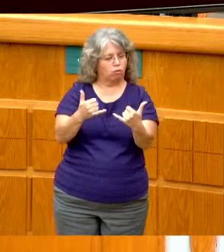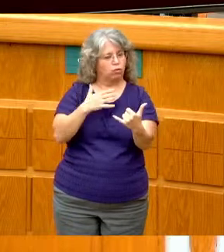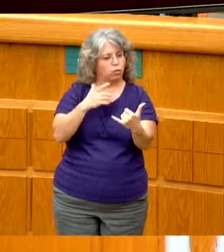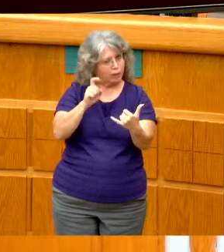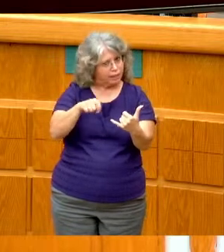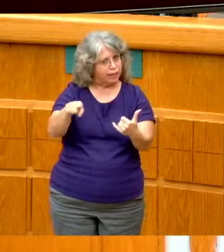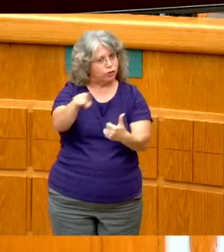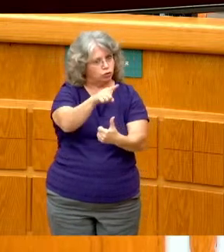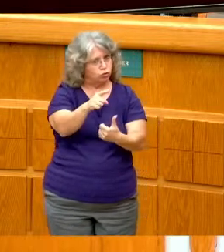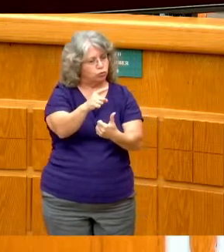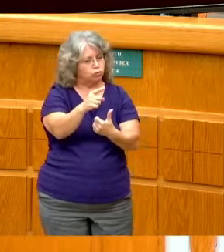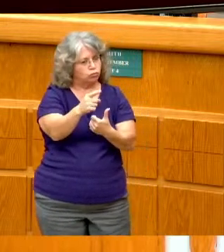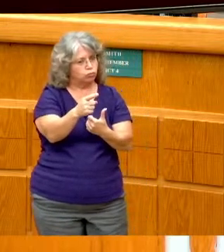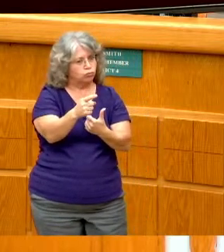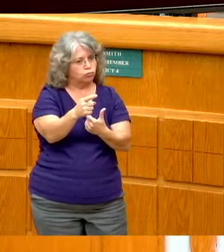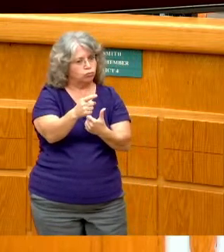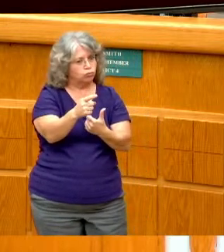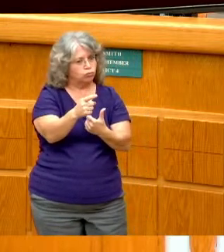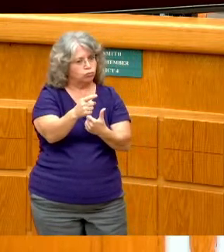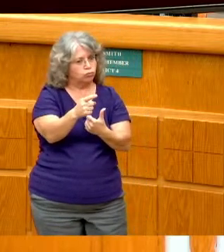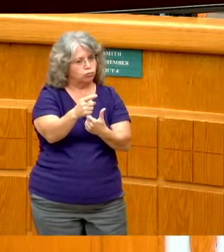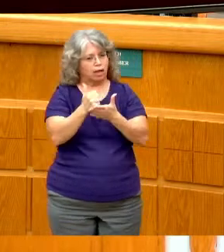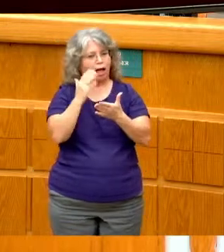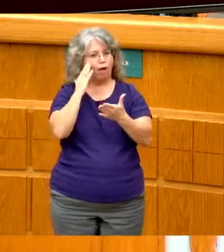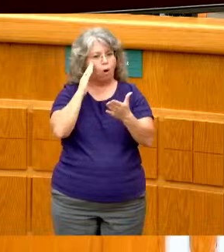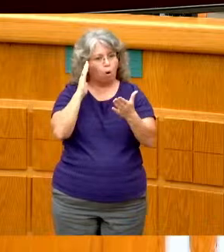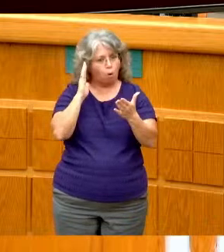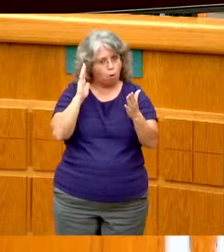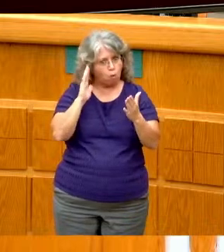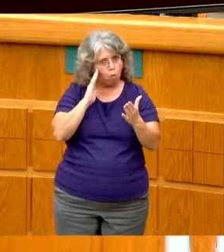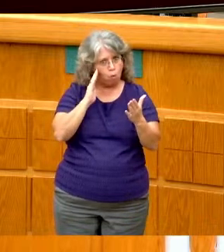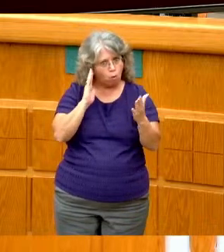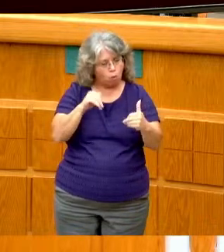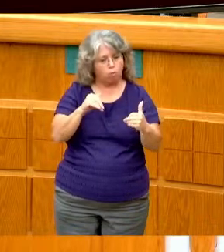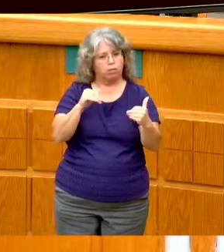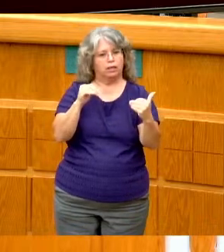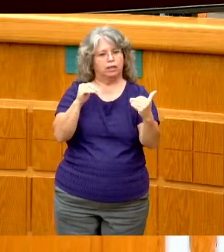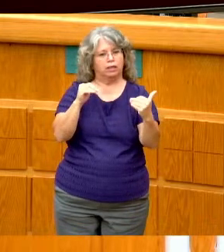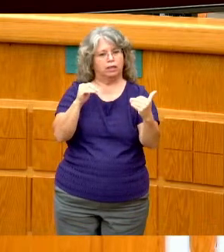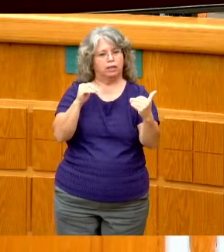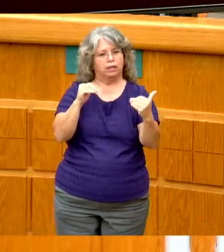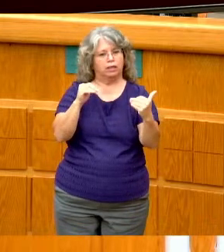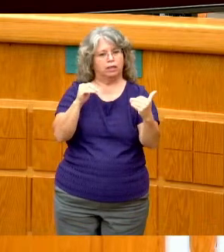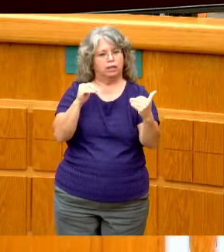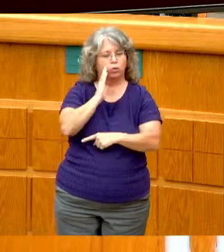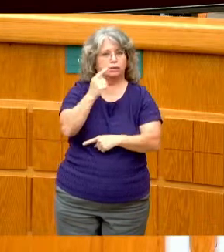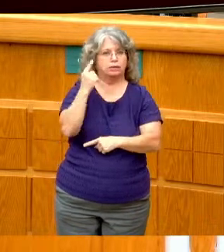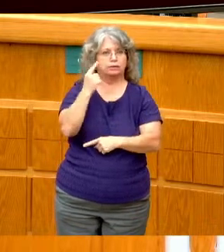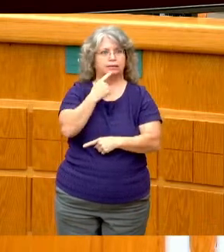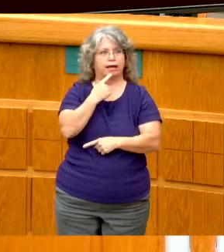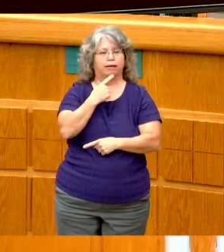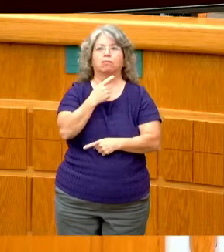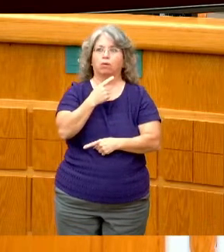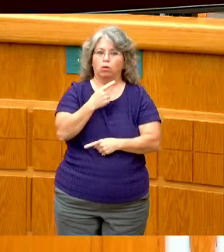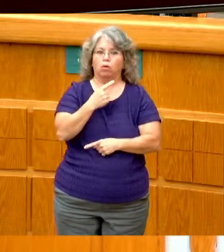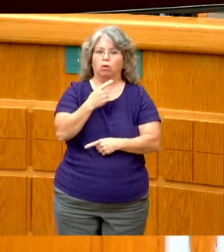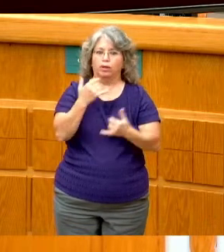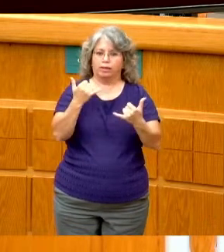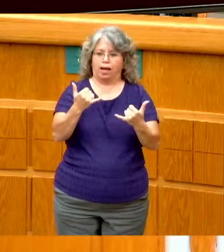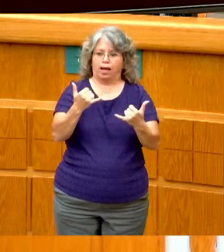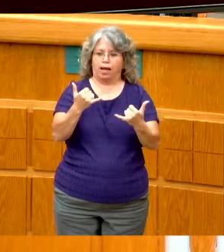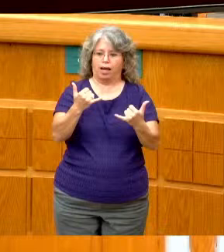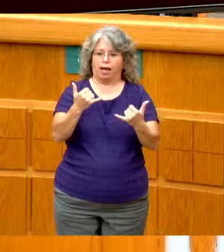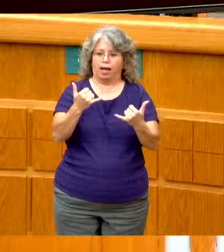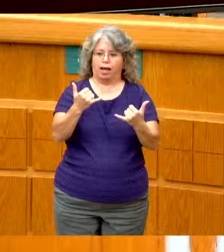hope today, this is the day that you say, well, now that I can get a vaccine anytime and almost